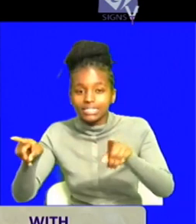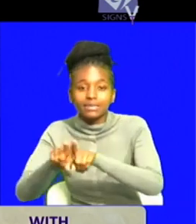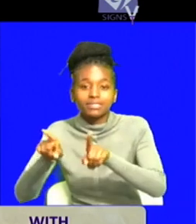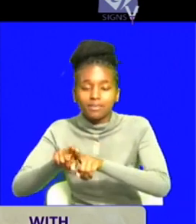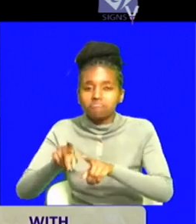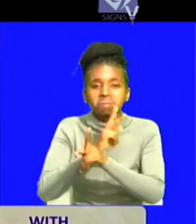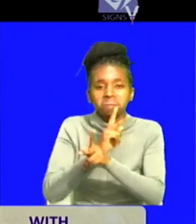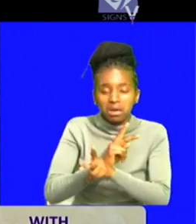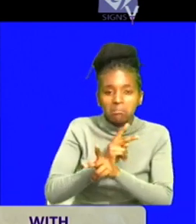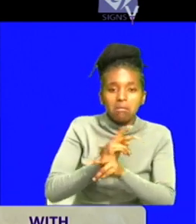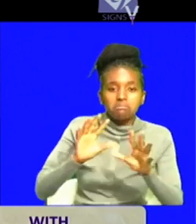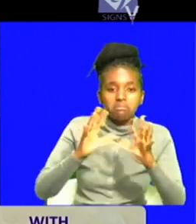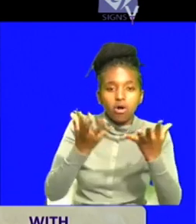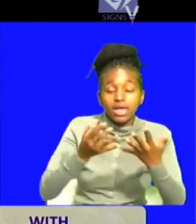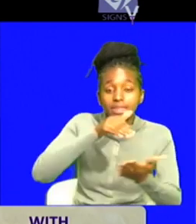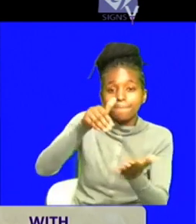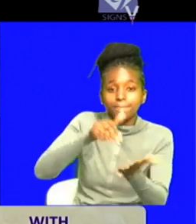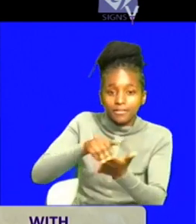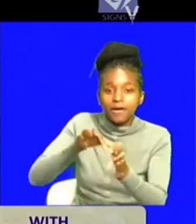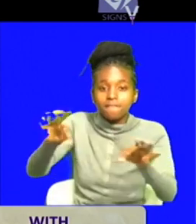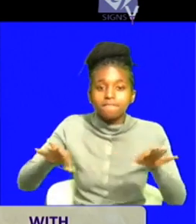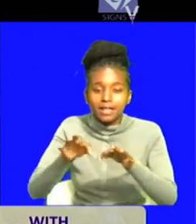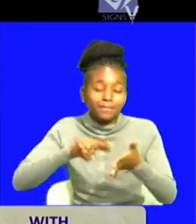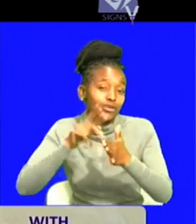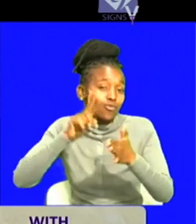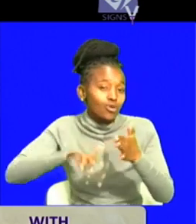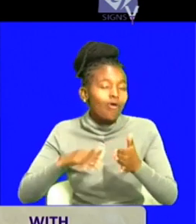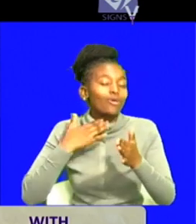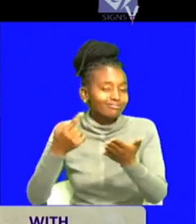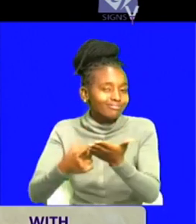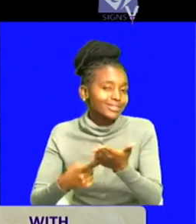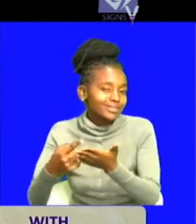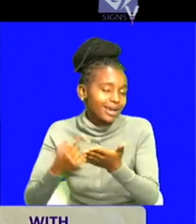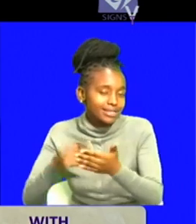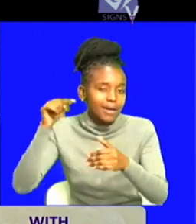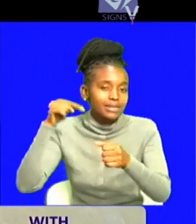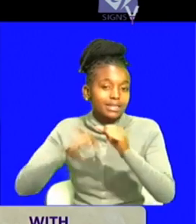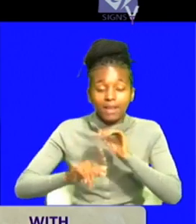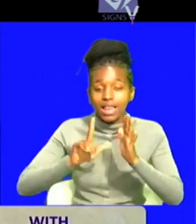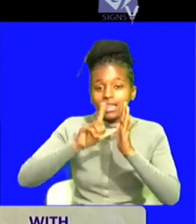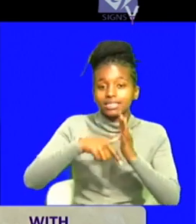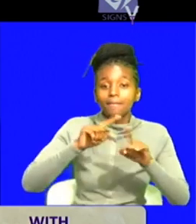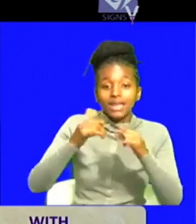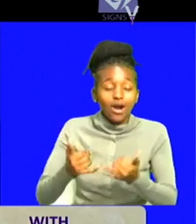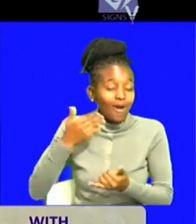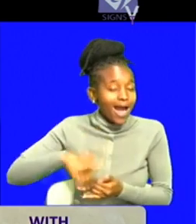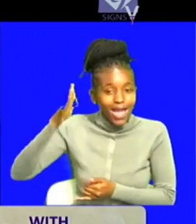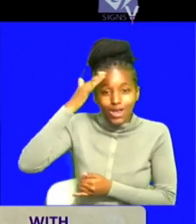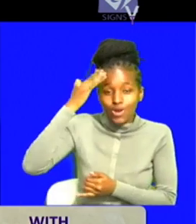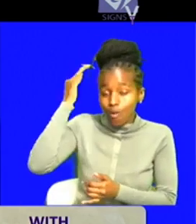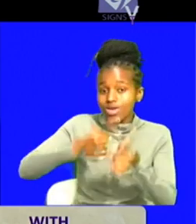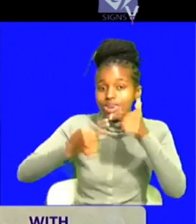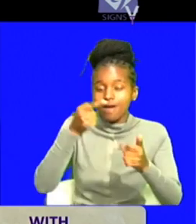ball, public or midfield section. So, we are going to just dig deeper into that. But let me just put it out there that the winner for this particular